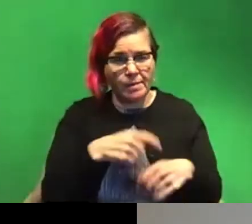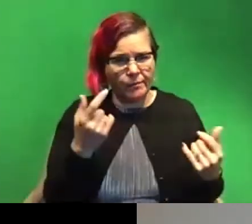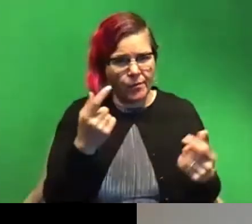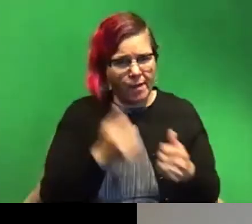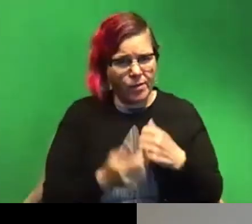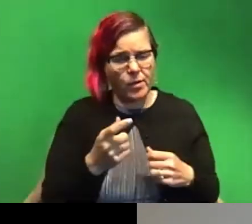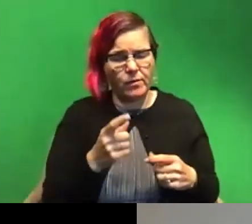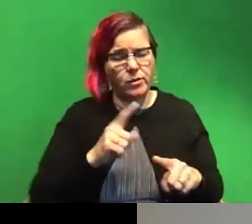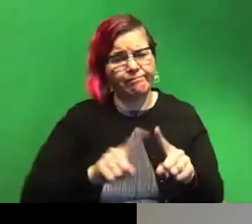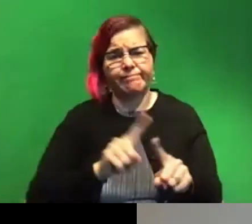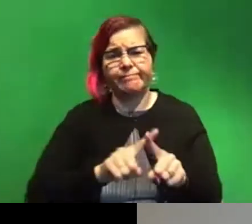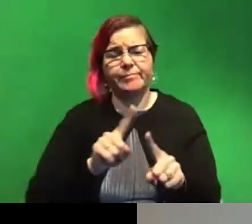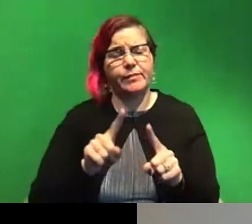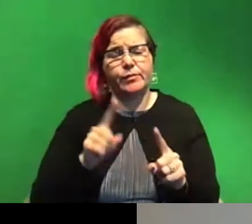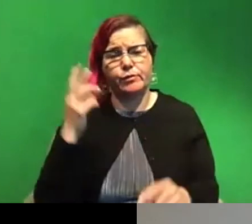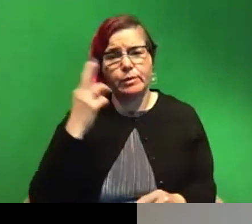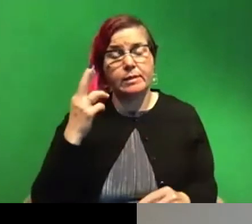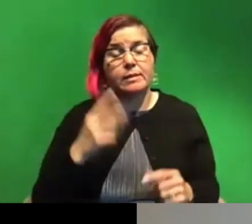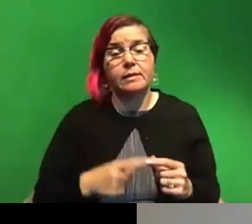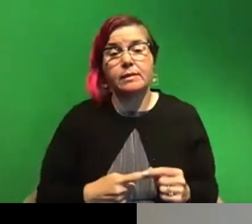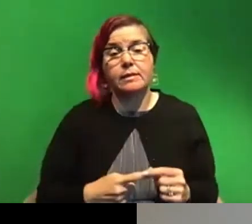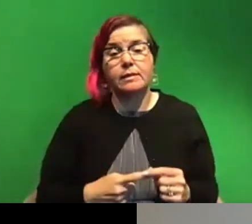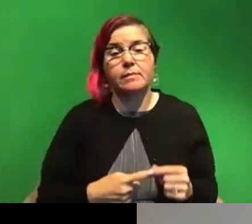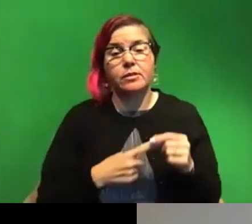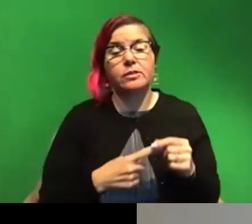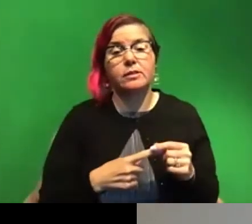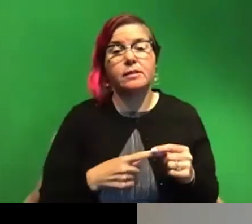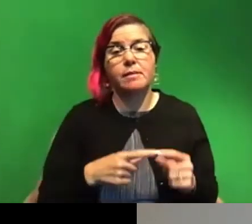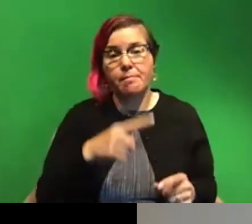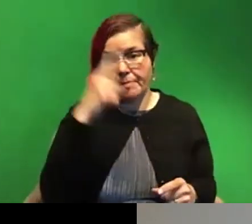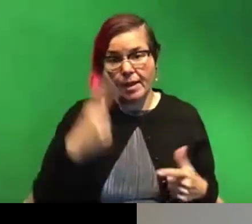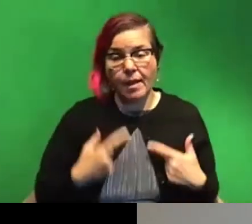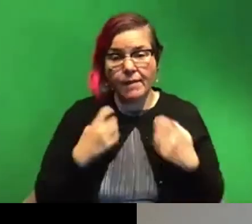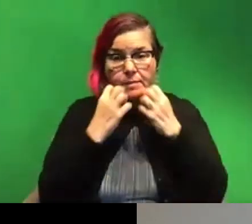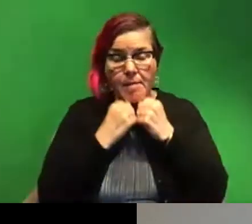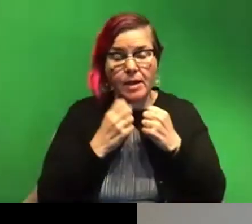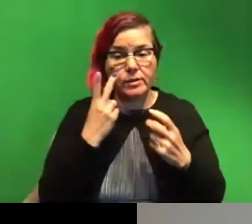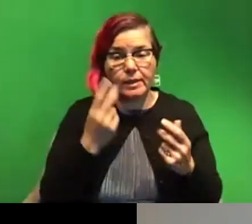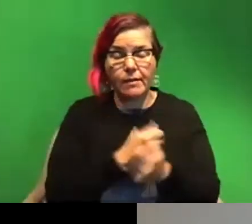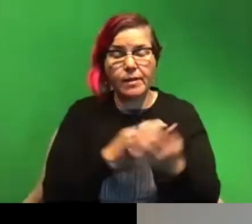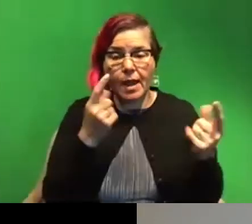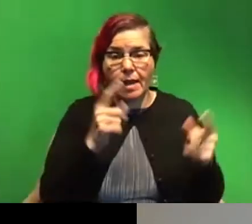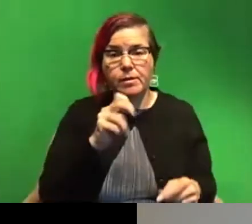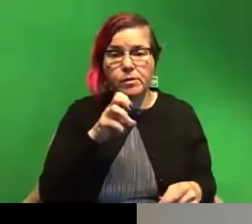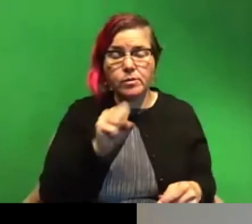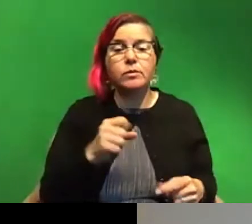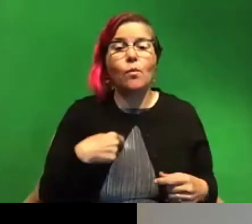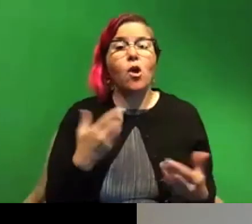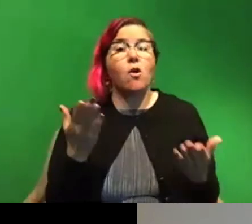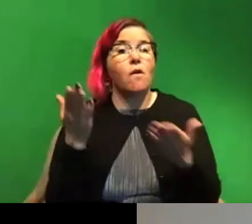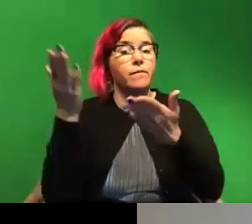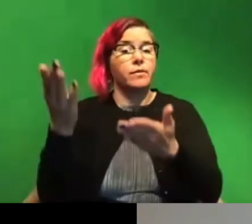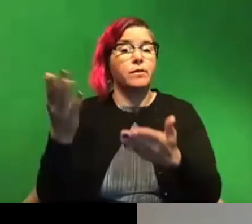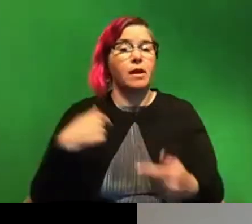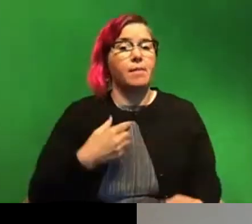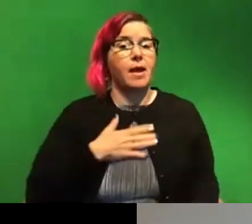for a bunch of different reasons, and especially in a time of Black Lives Matter and seeing everything that's happening in the news. So something I wanted to offer is I'm